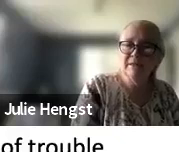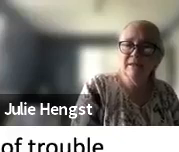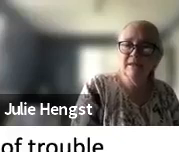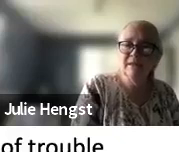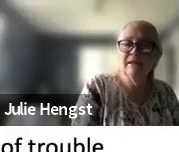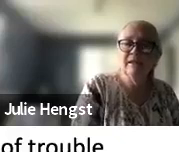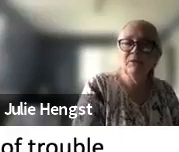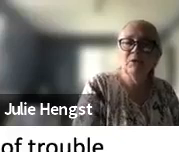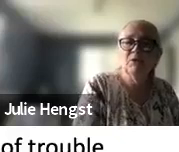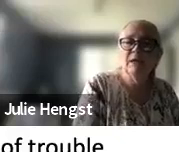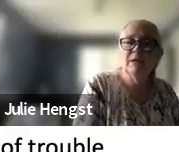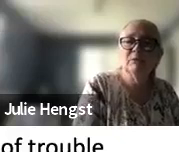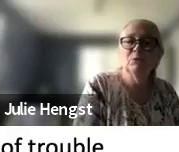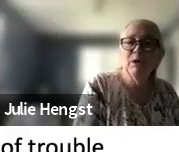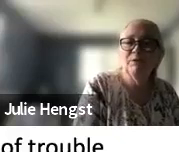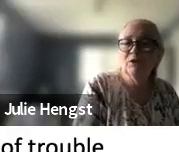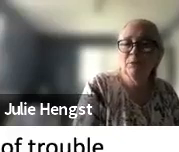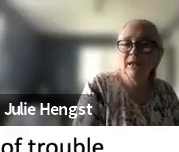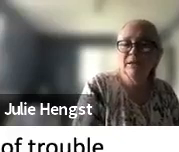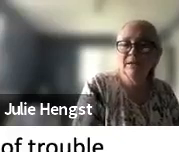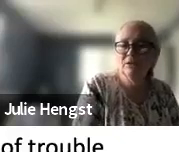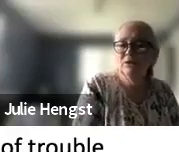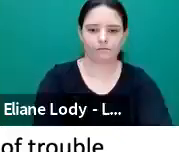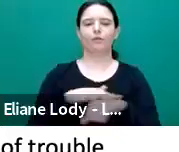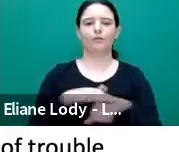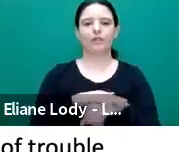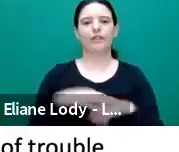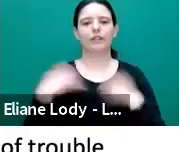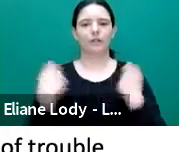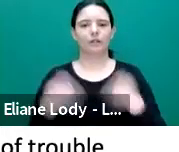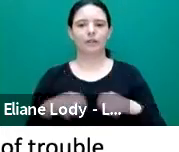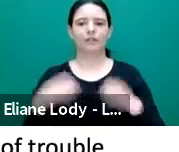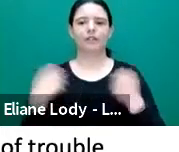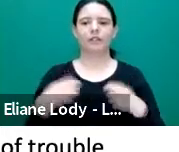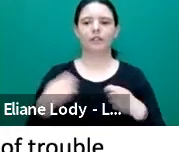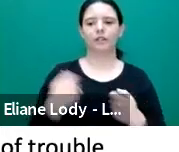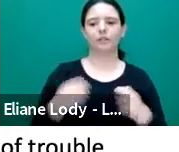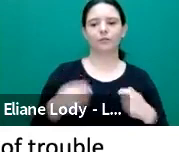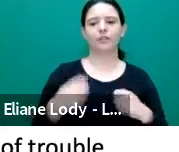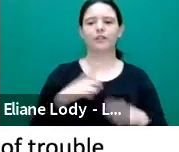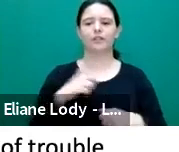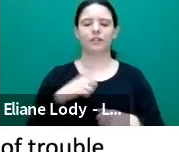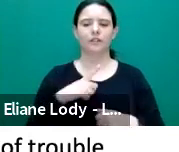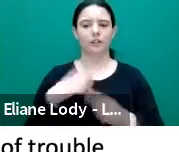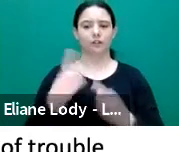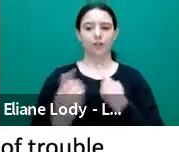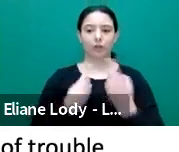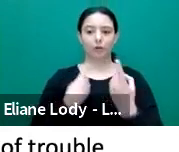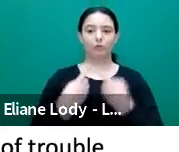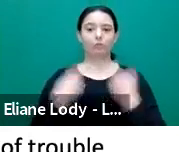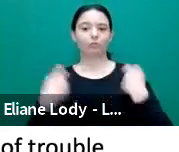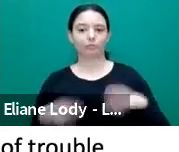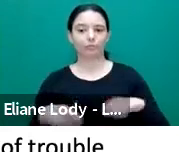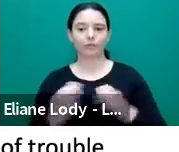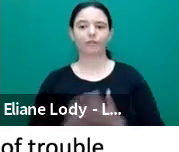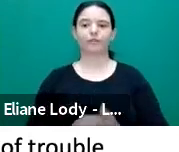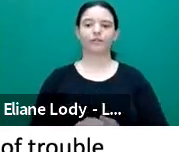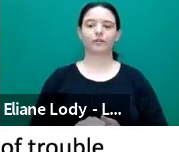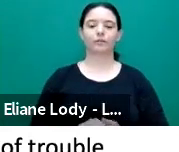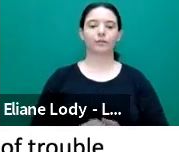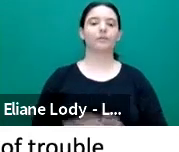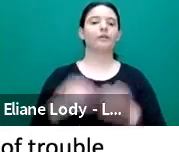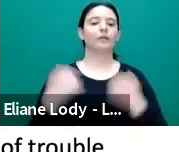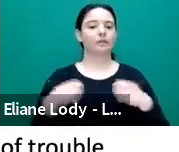capacities, in other words, be able to reference past histories and remind us of things. To be able to engage as partners in